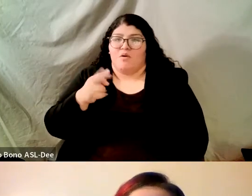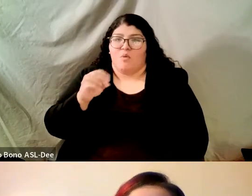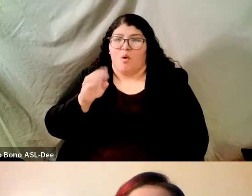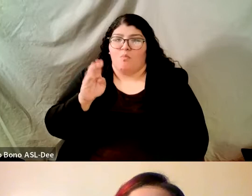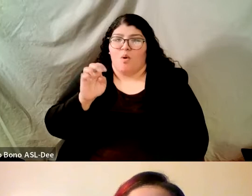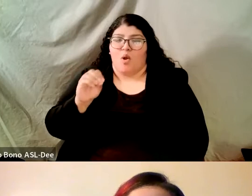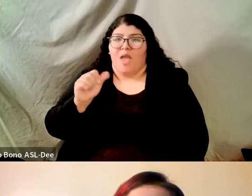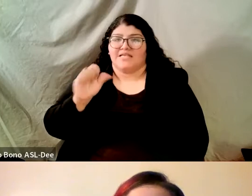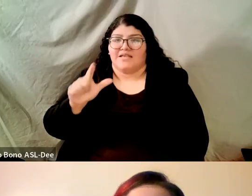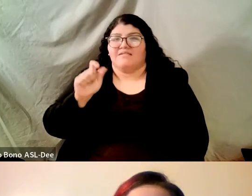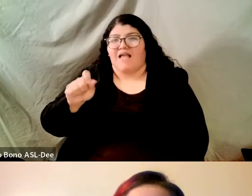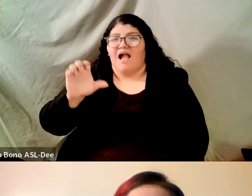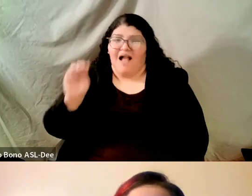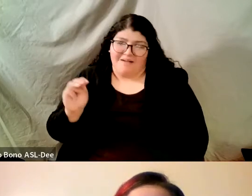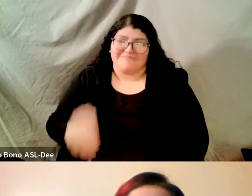probonoasl.com.